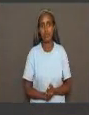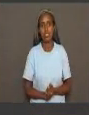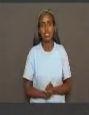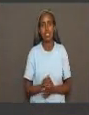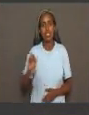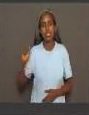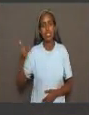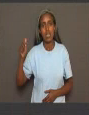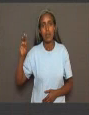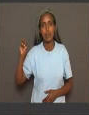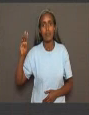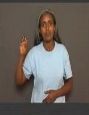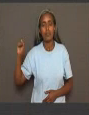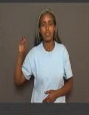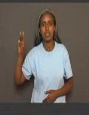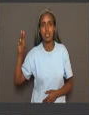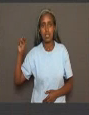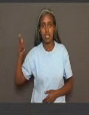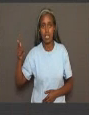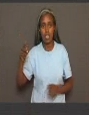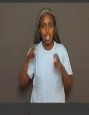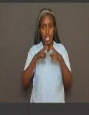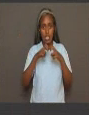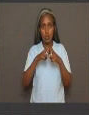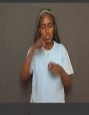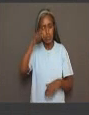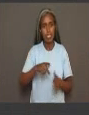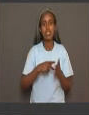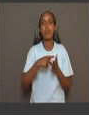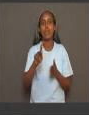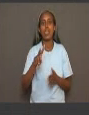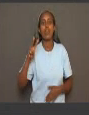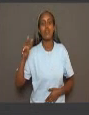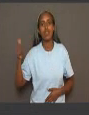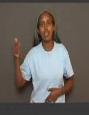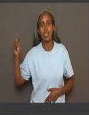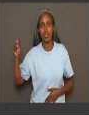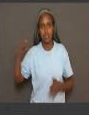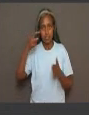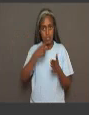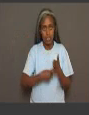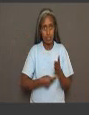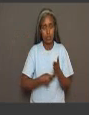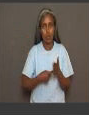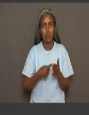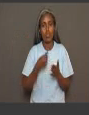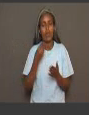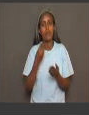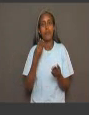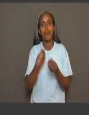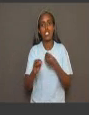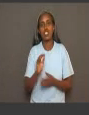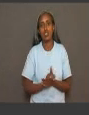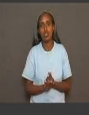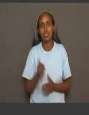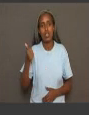Samsung Electronics must pay value-added tax on its purchases.